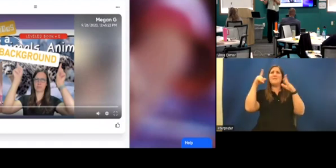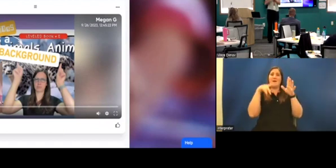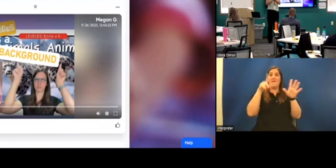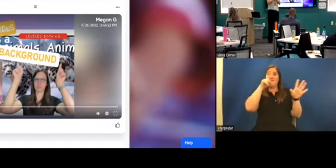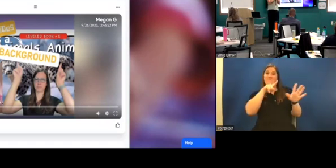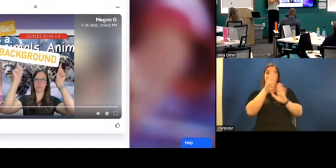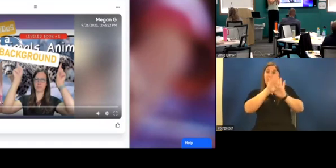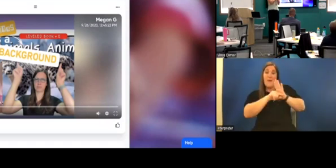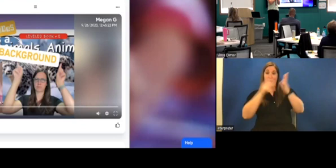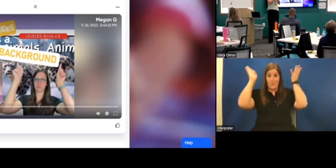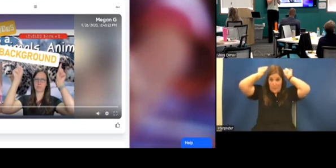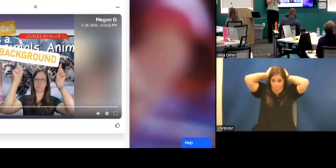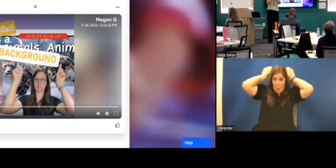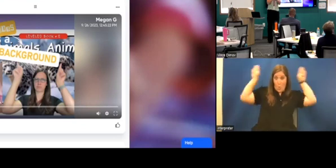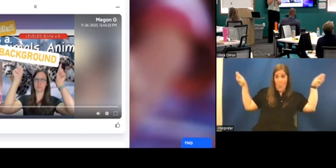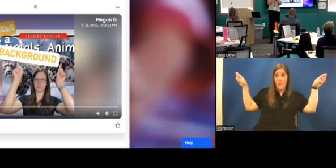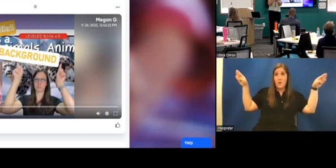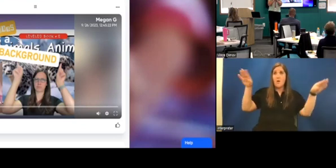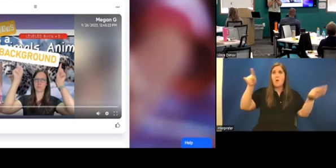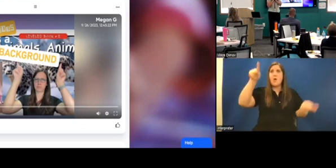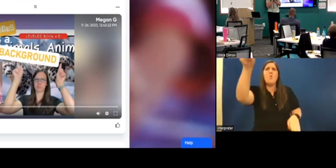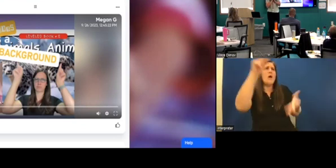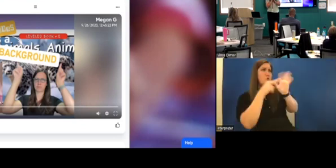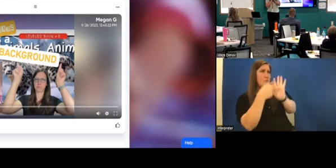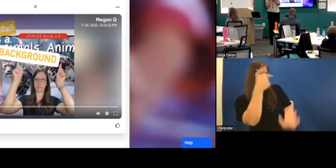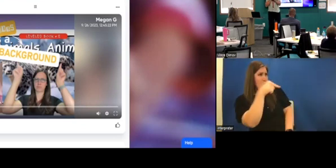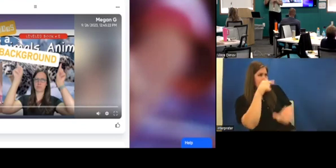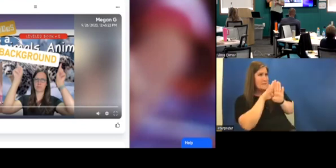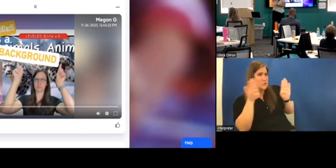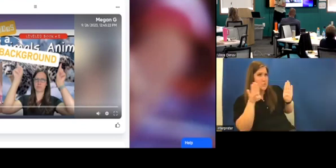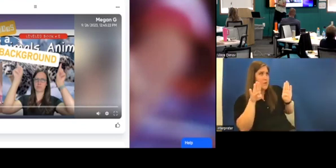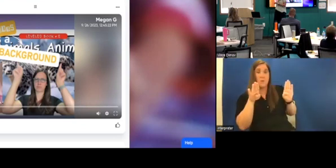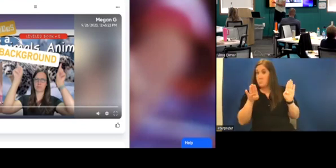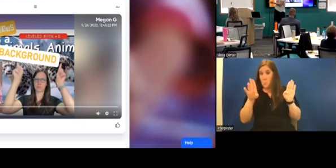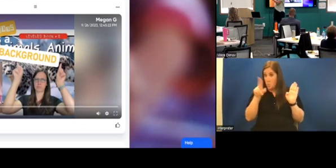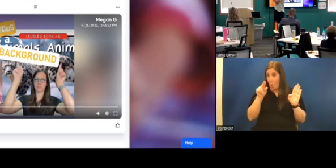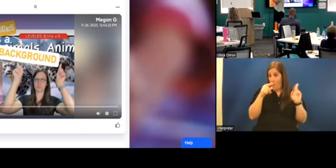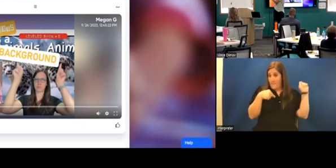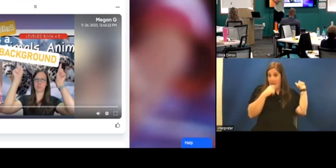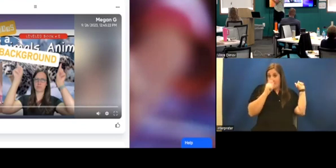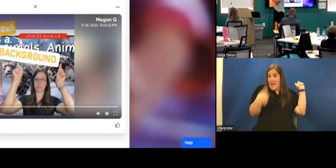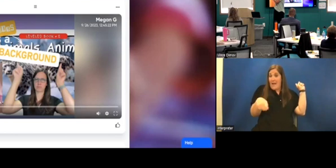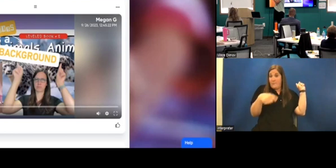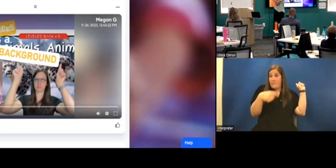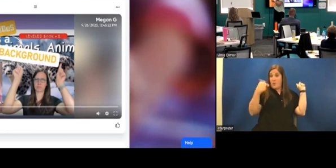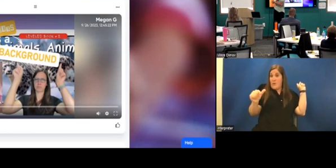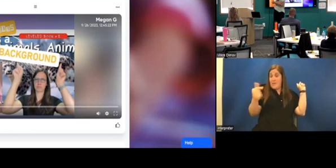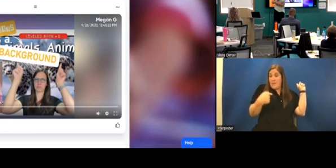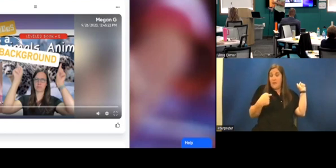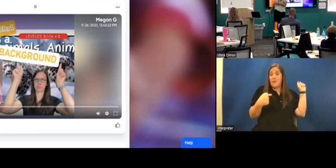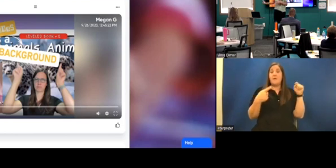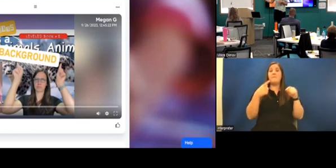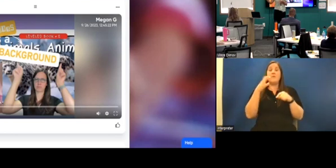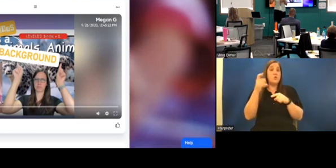background. There's a feature where you can, what? Like a green screen, but I don't have a green screen behind me. You could just project, I'll show you. You could